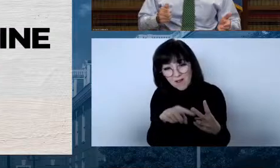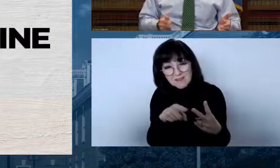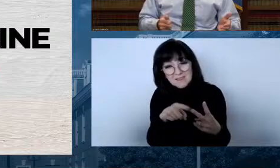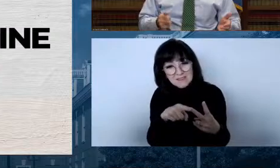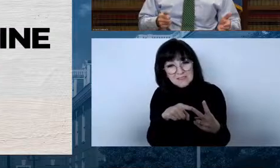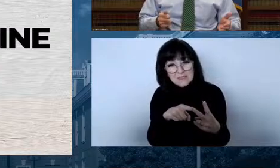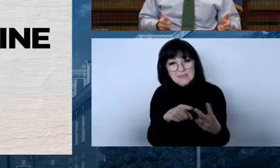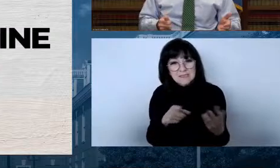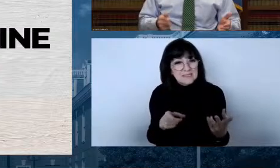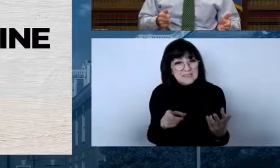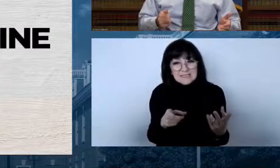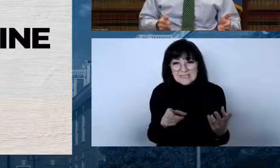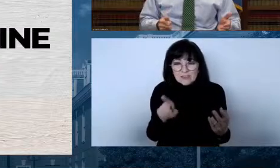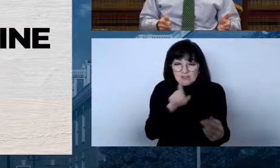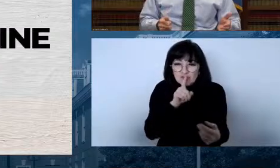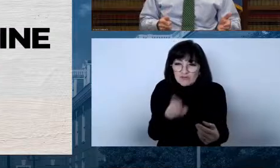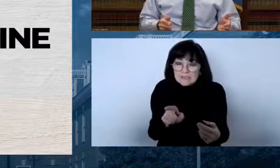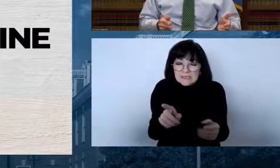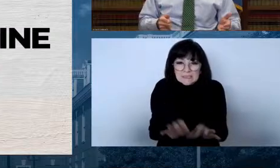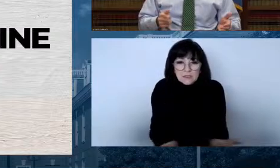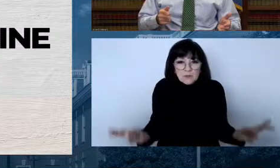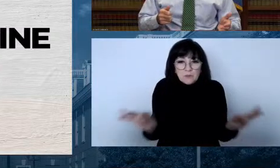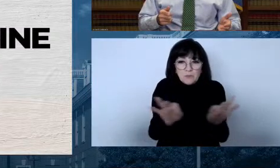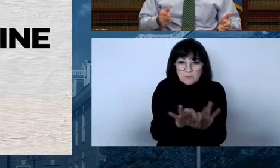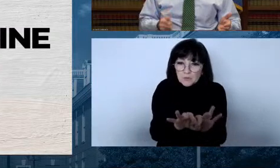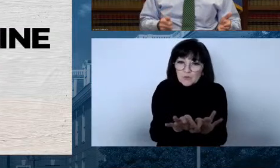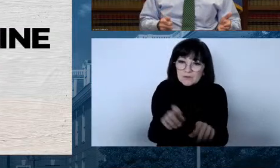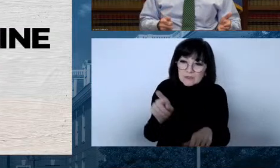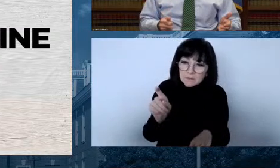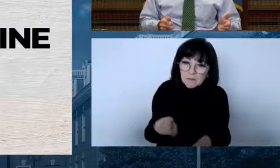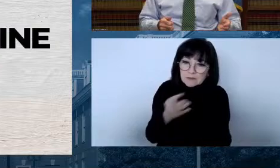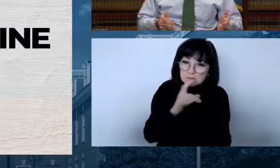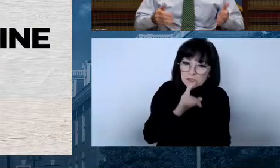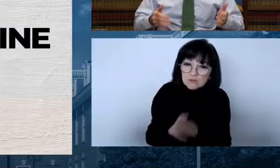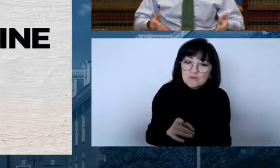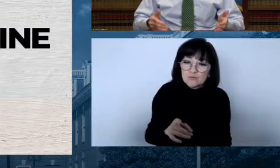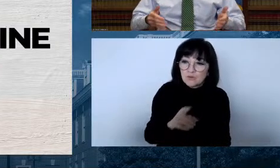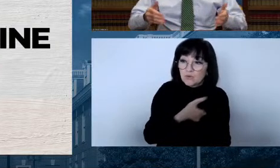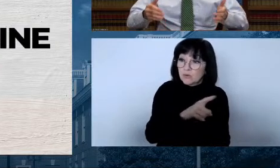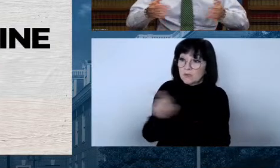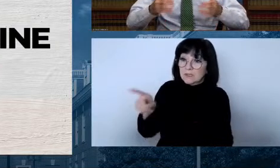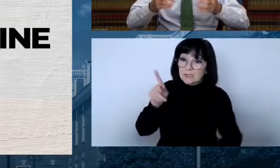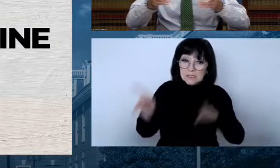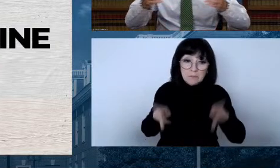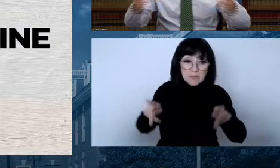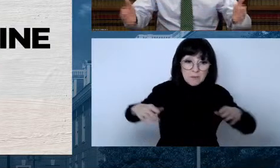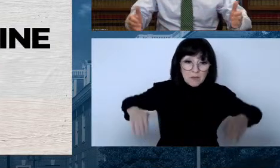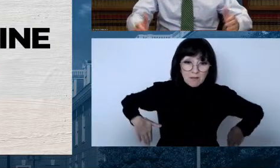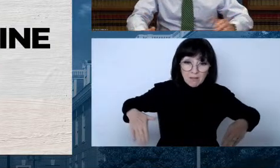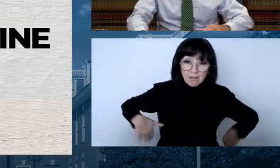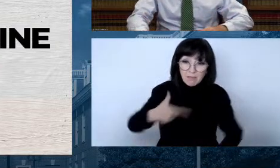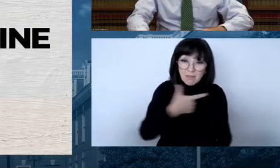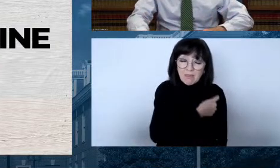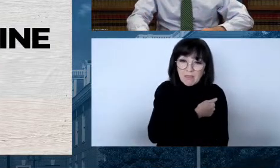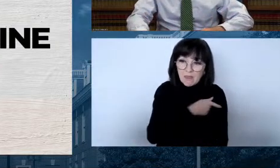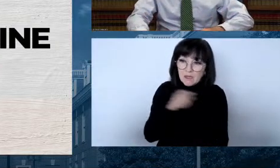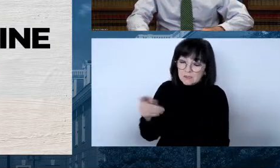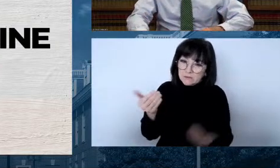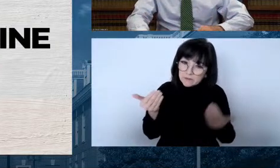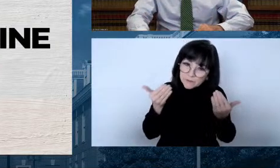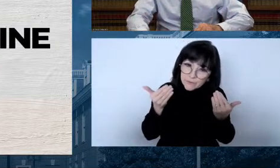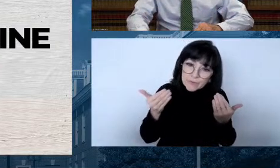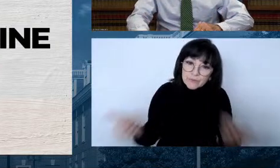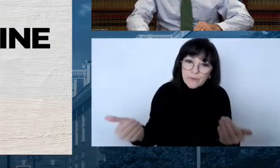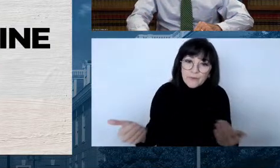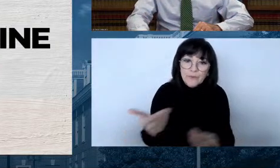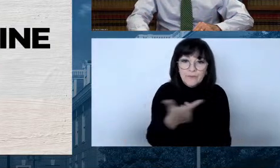as many people as possible that are not vaccinated can take that step for their own benefit, the